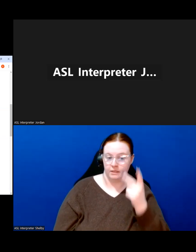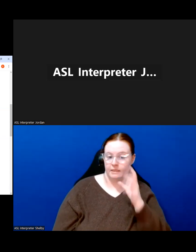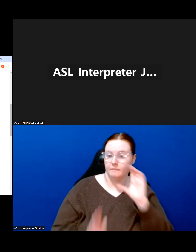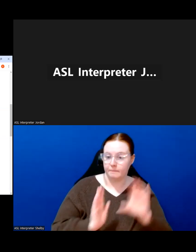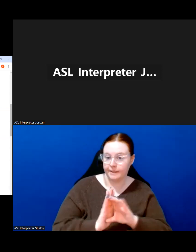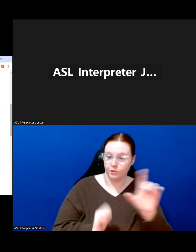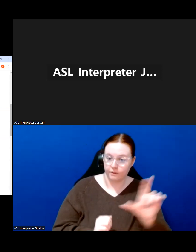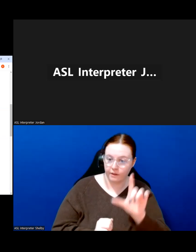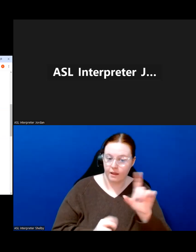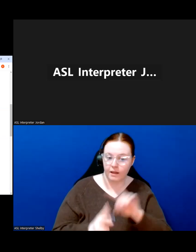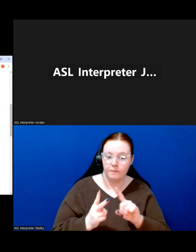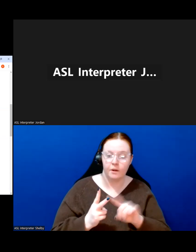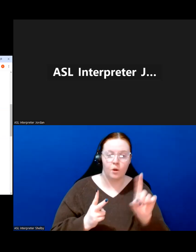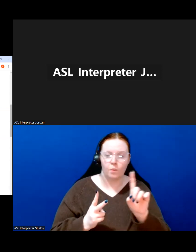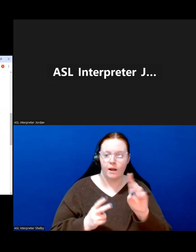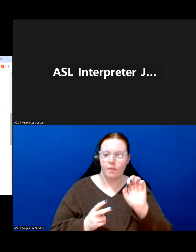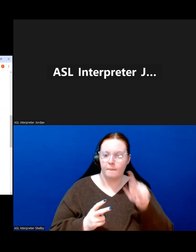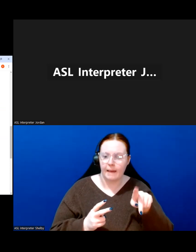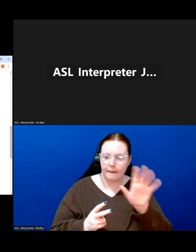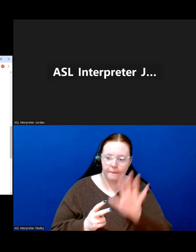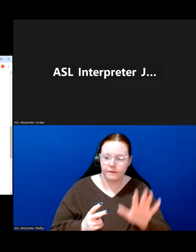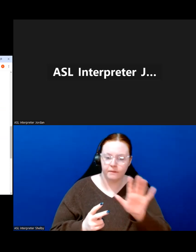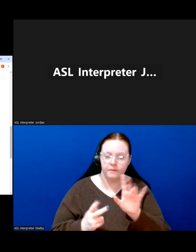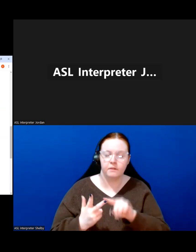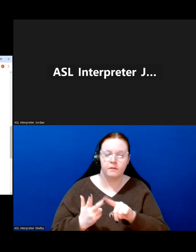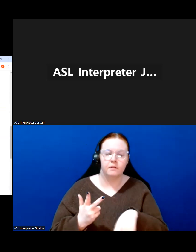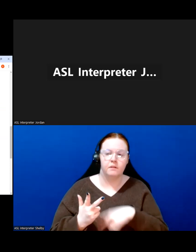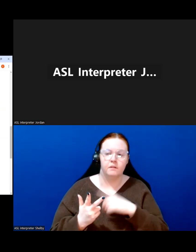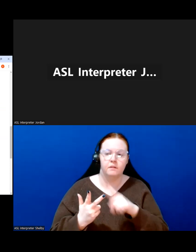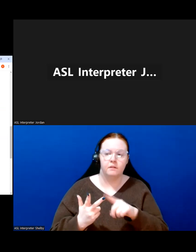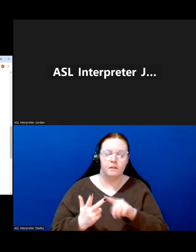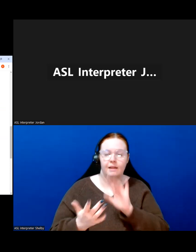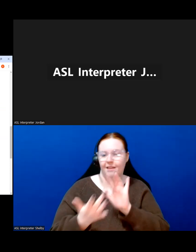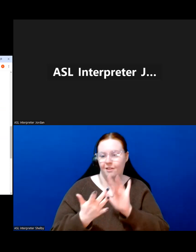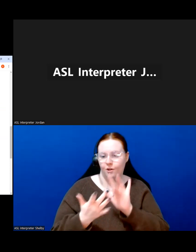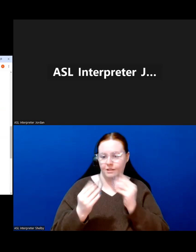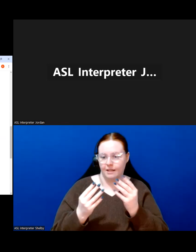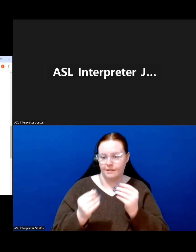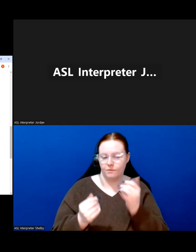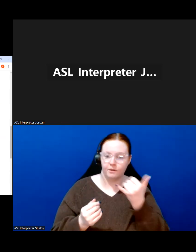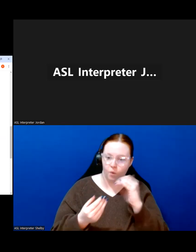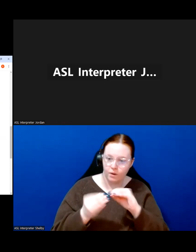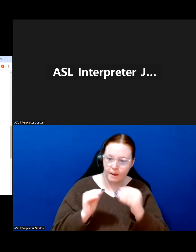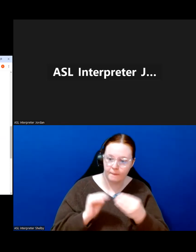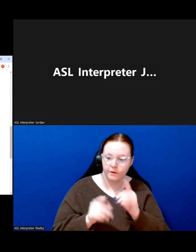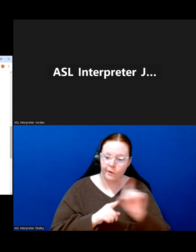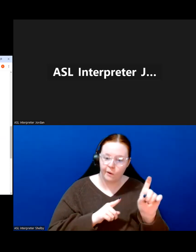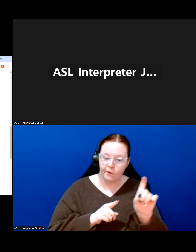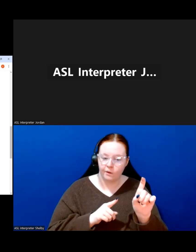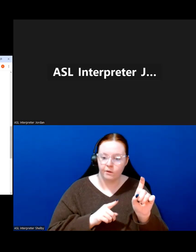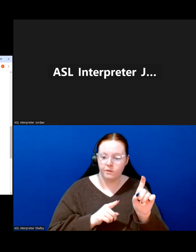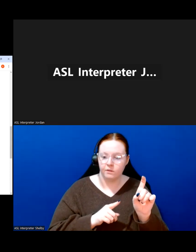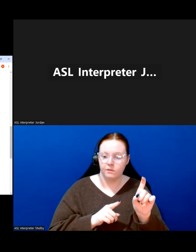library where I can find it on a map. And then the contact information, like the phone number I could call. It's going to give